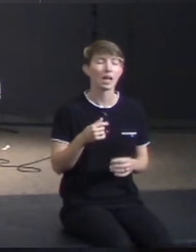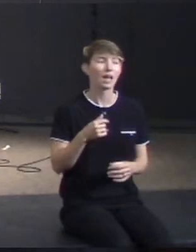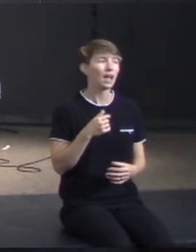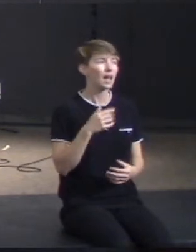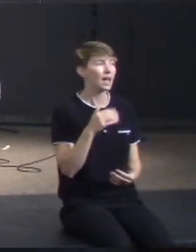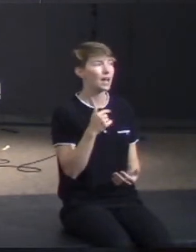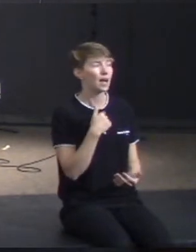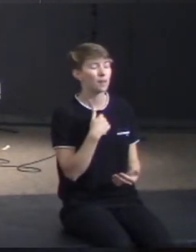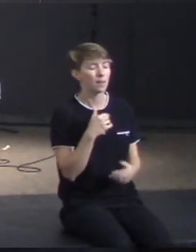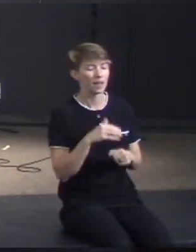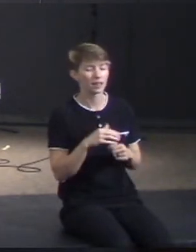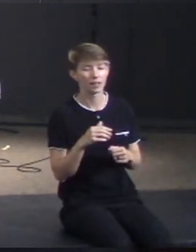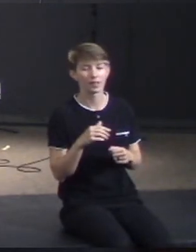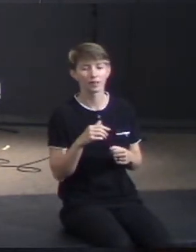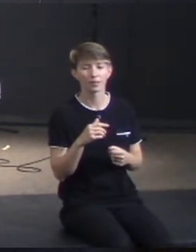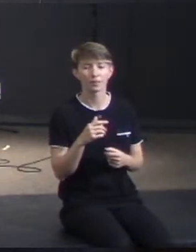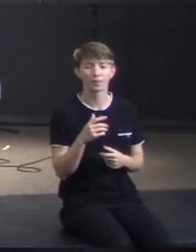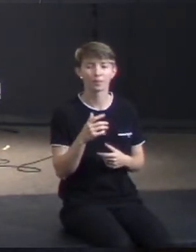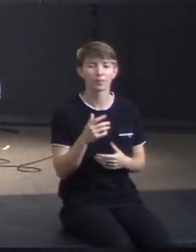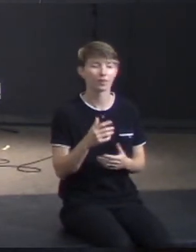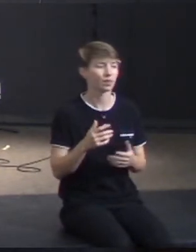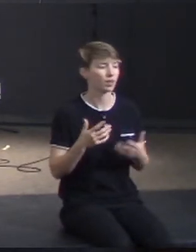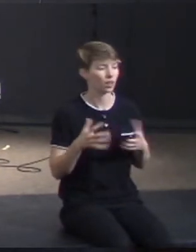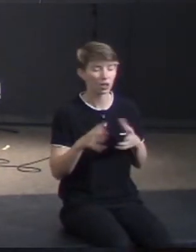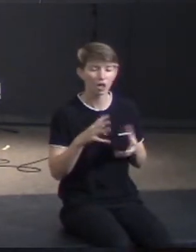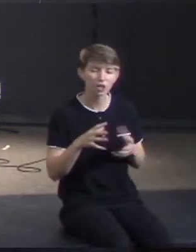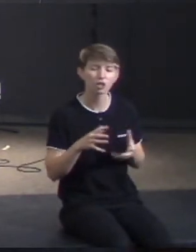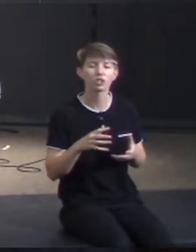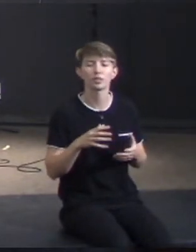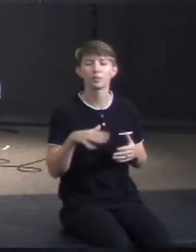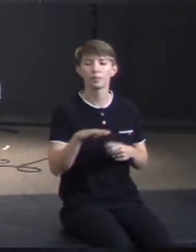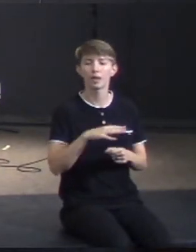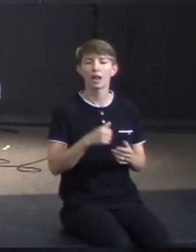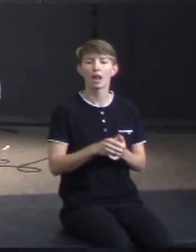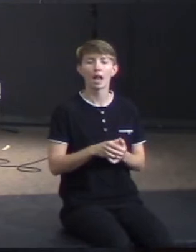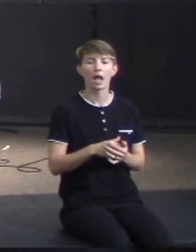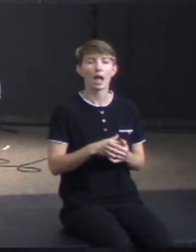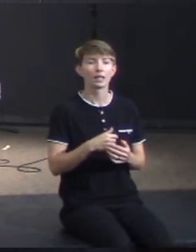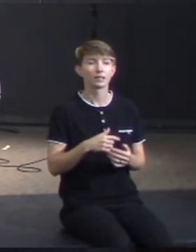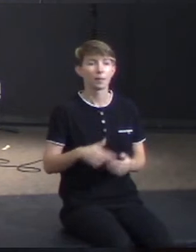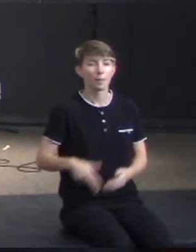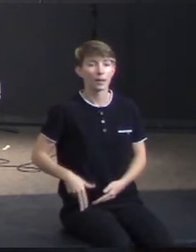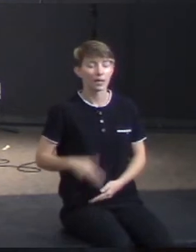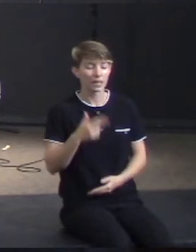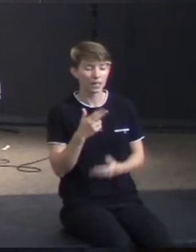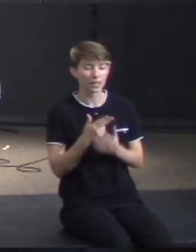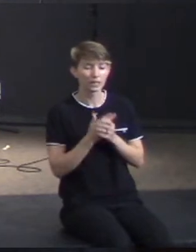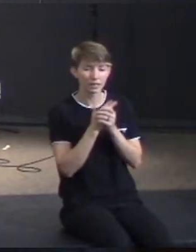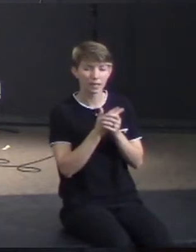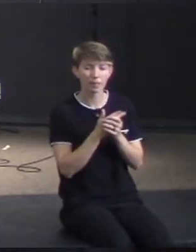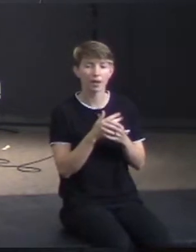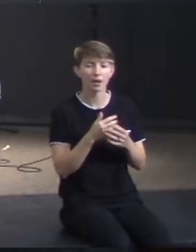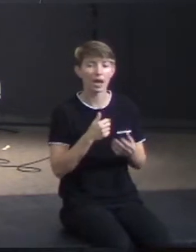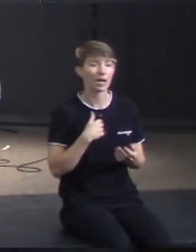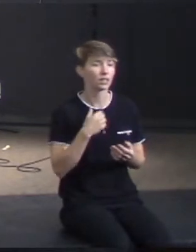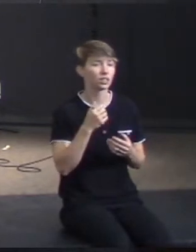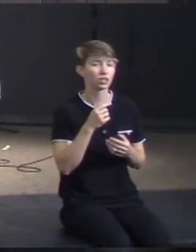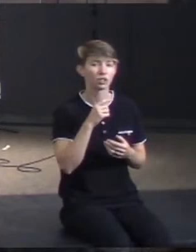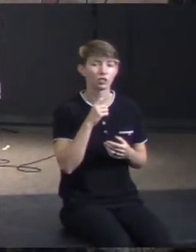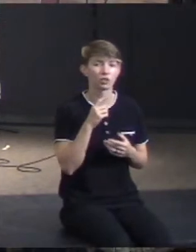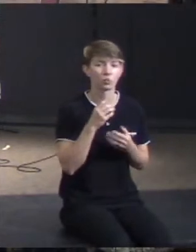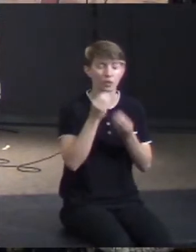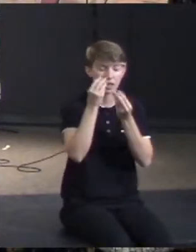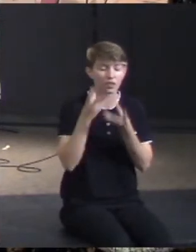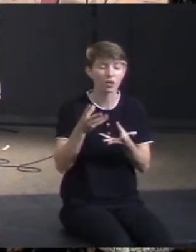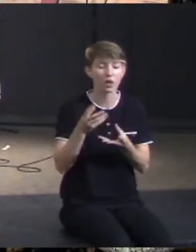I'm at the laundromat. Some guns came out. I just wanted to let you know in case you don't hear from me. Click. What kind of, that's